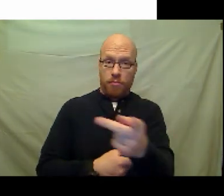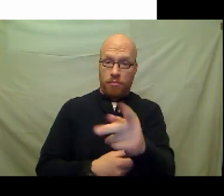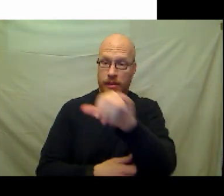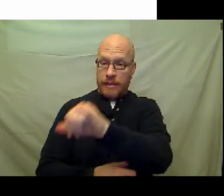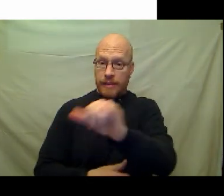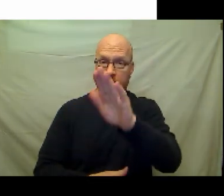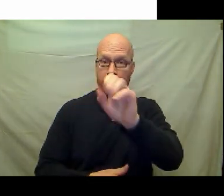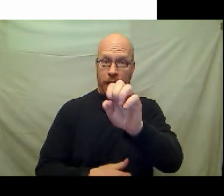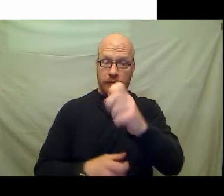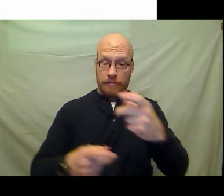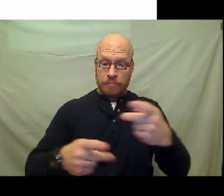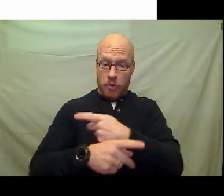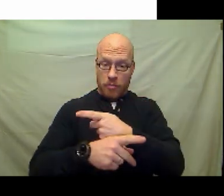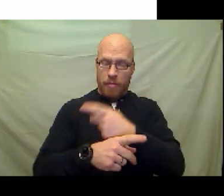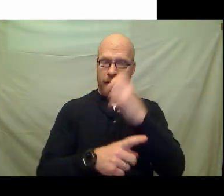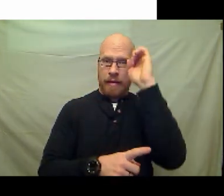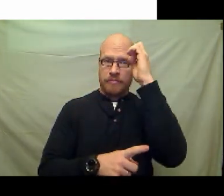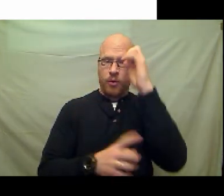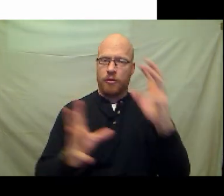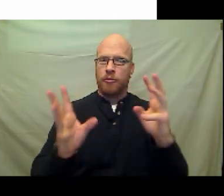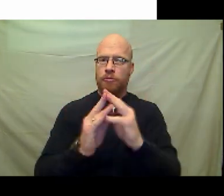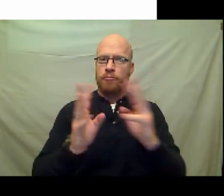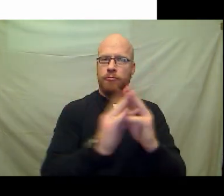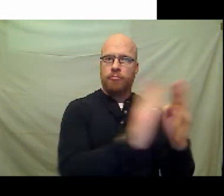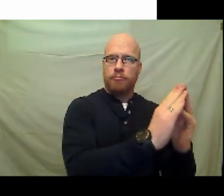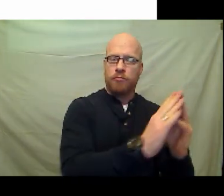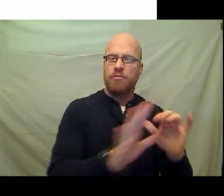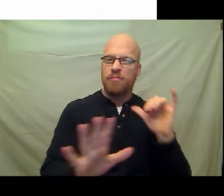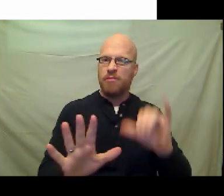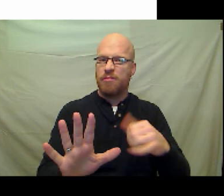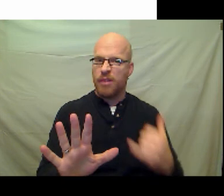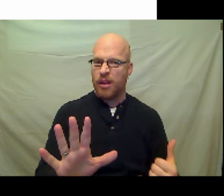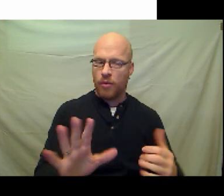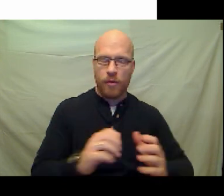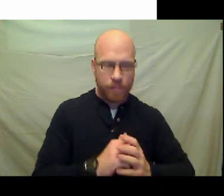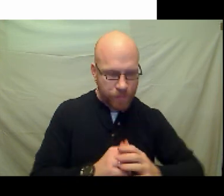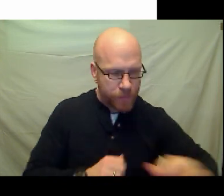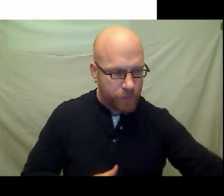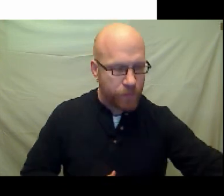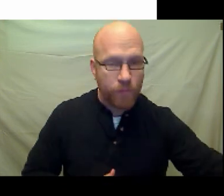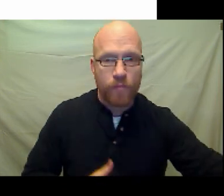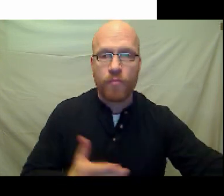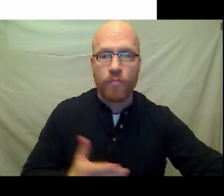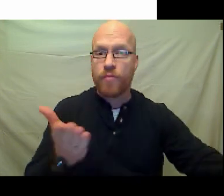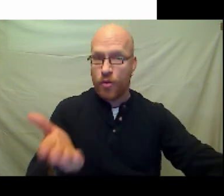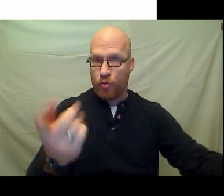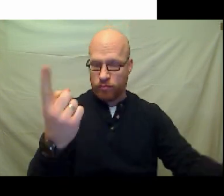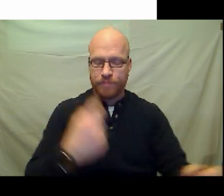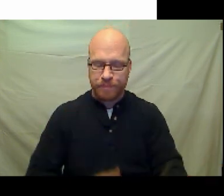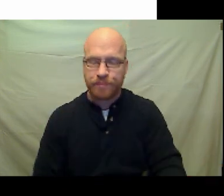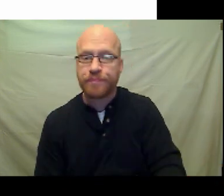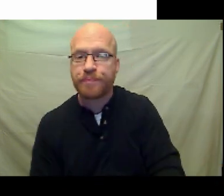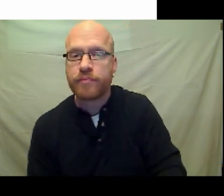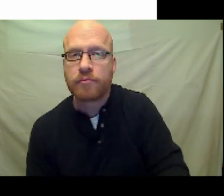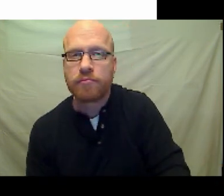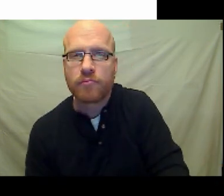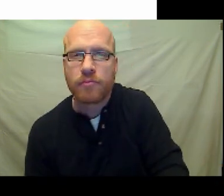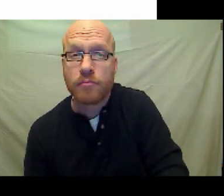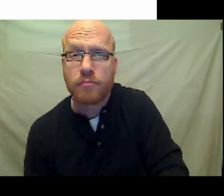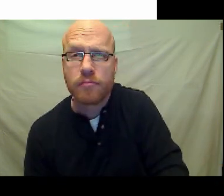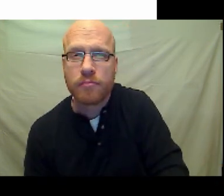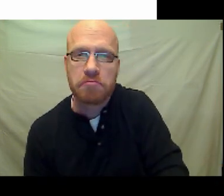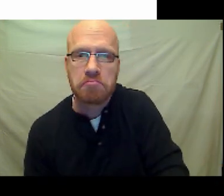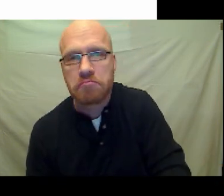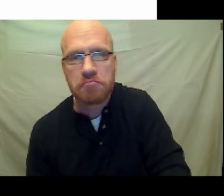the negative 1 power. I know what's going to happen. But remember, when we multiply like bases, our exponents are added.